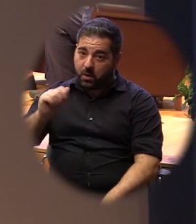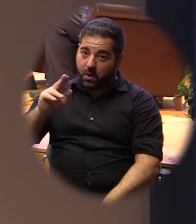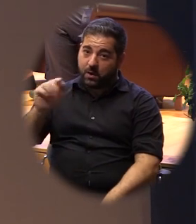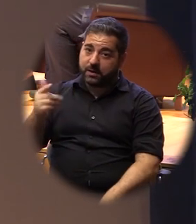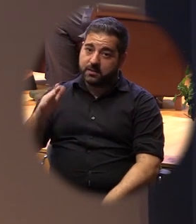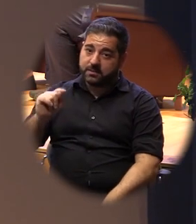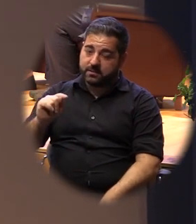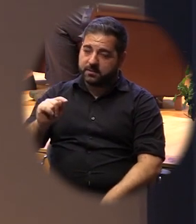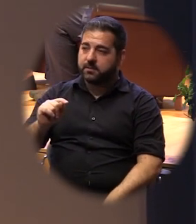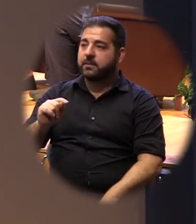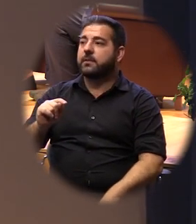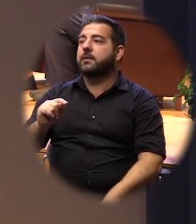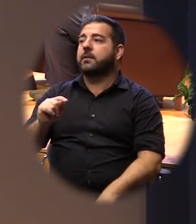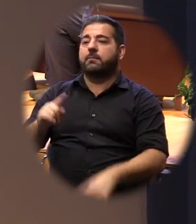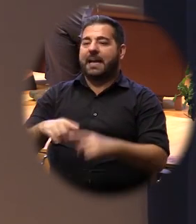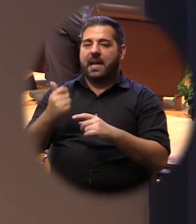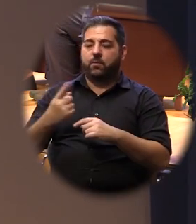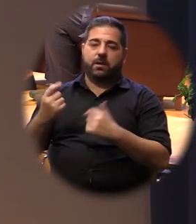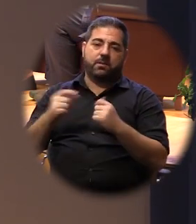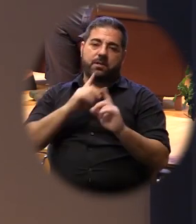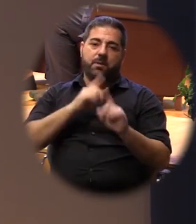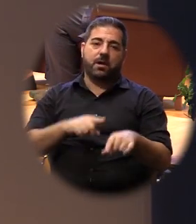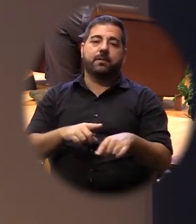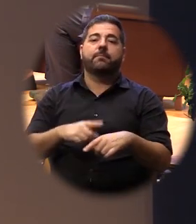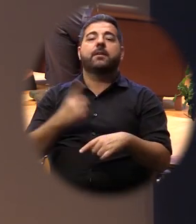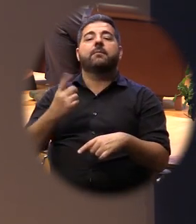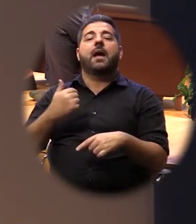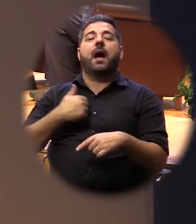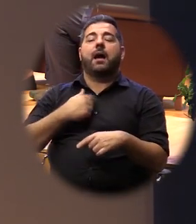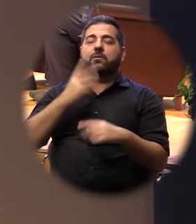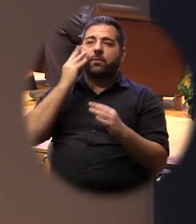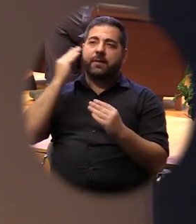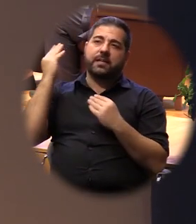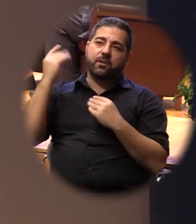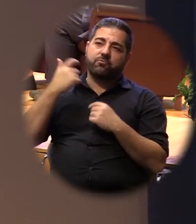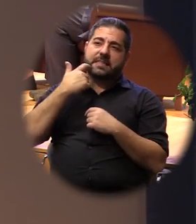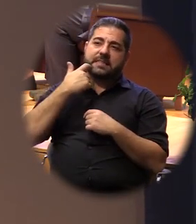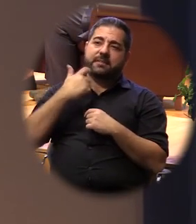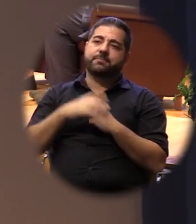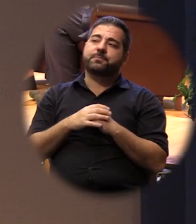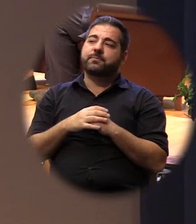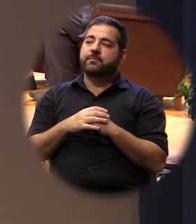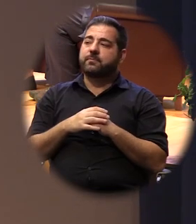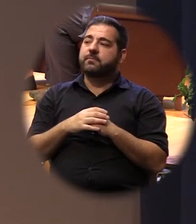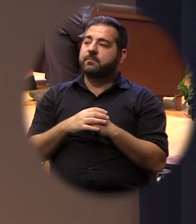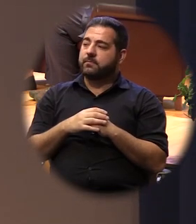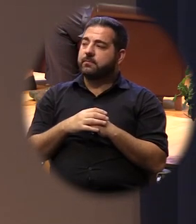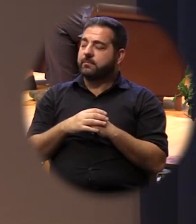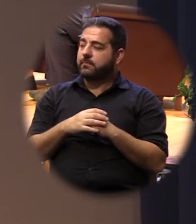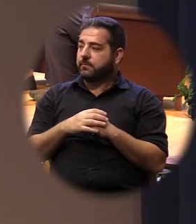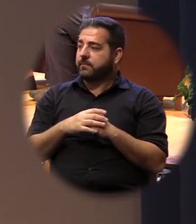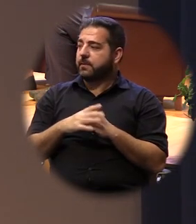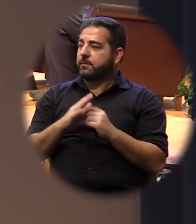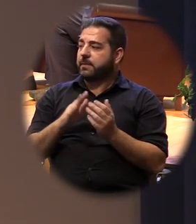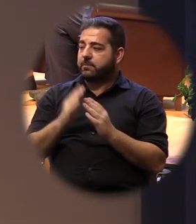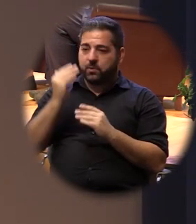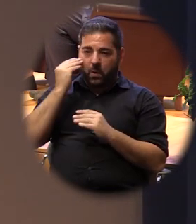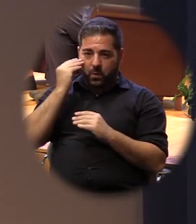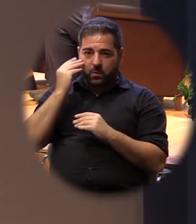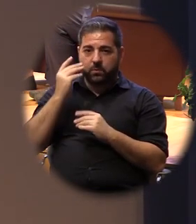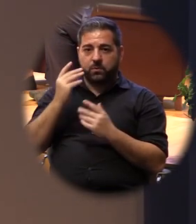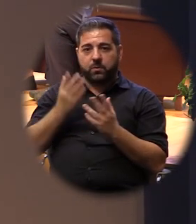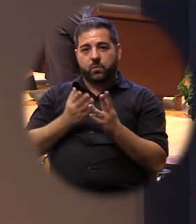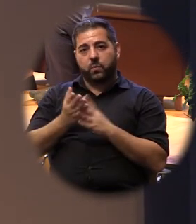then everyone can respond. Something that I was really reflecting on as I, you know, kind of got to know Q Christian